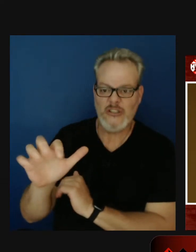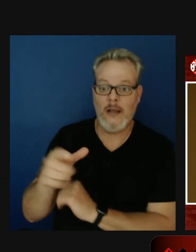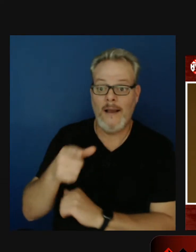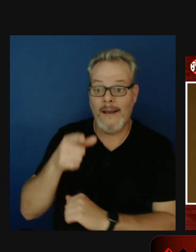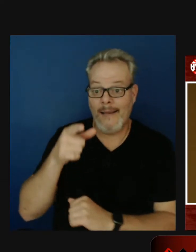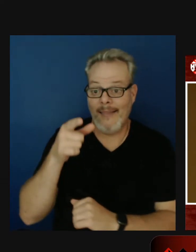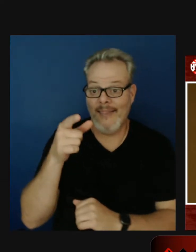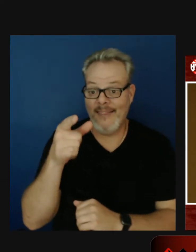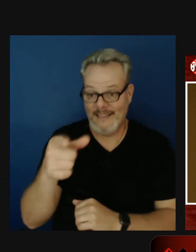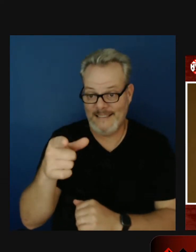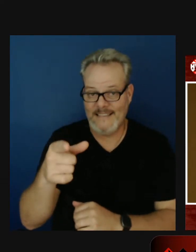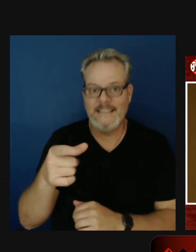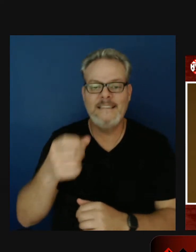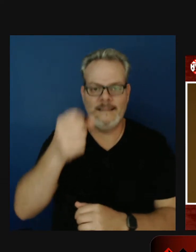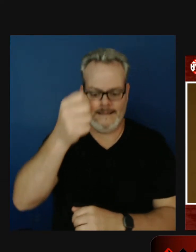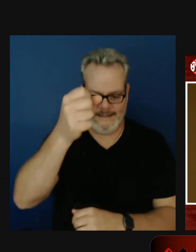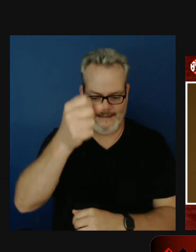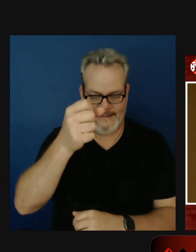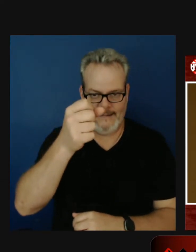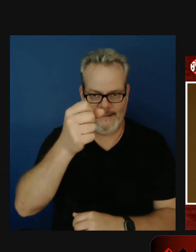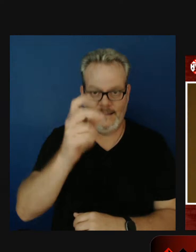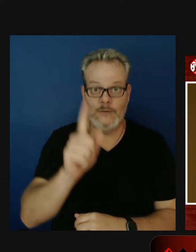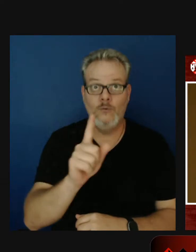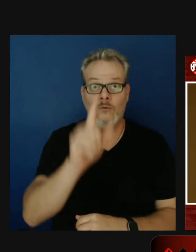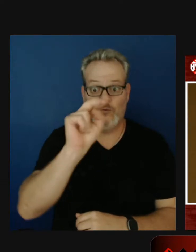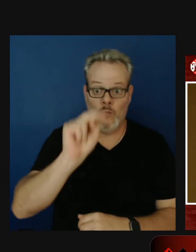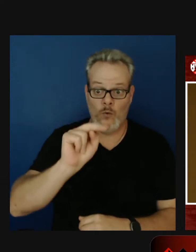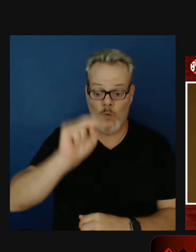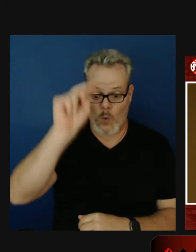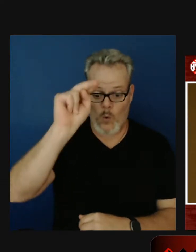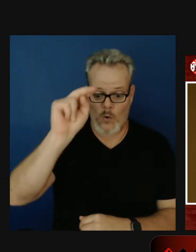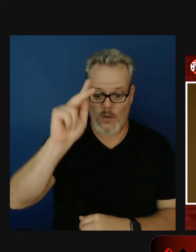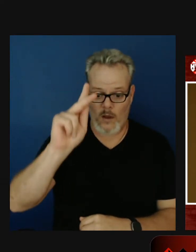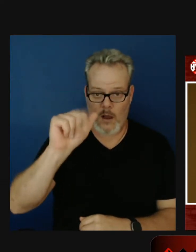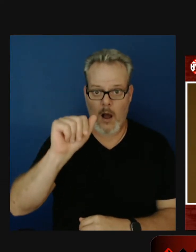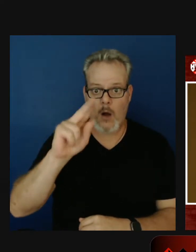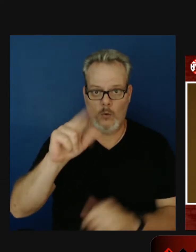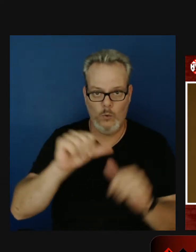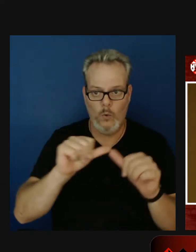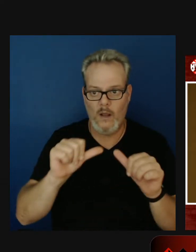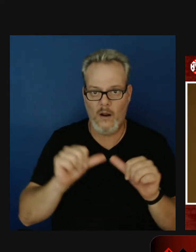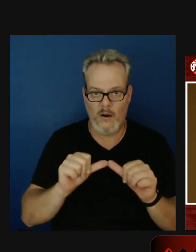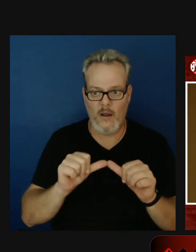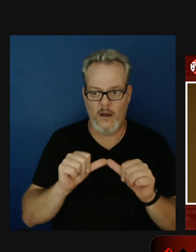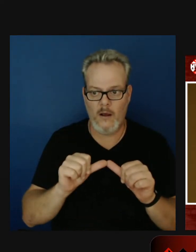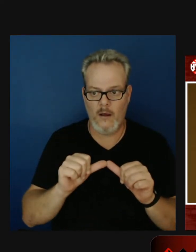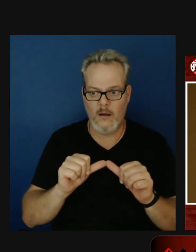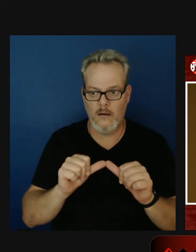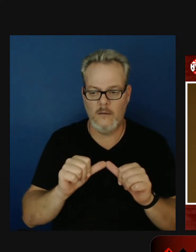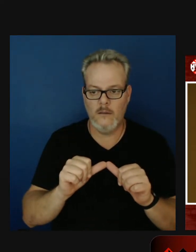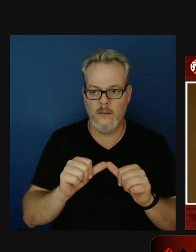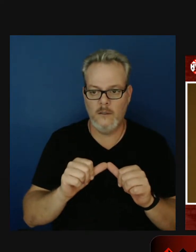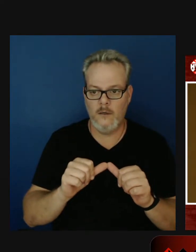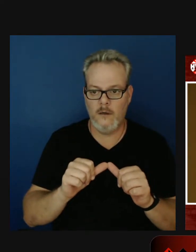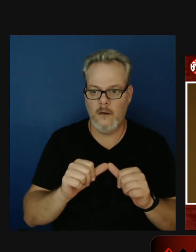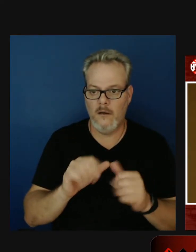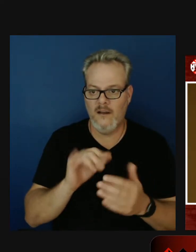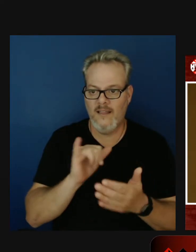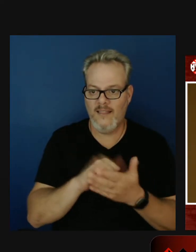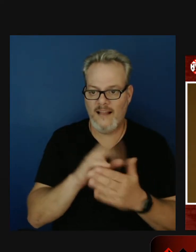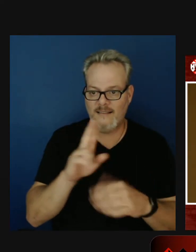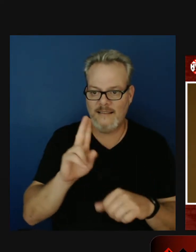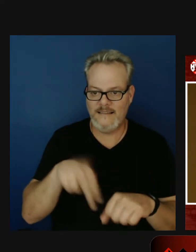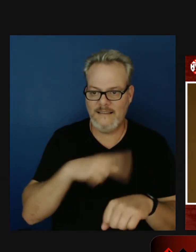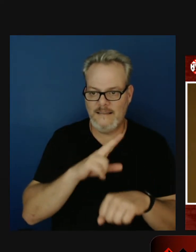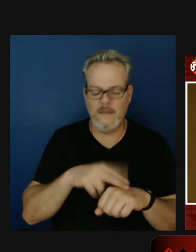Ka'u, Hawaii. And the thing I like about this map is we've now got an outline here for a national park, Kīlauea